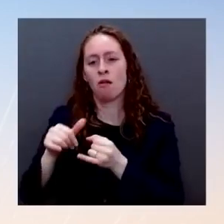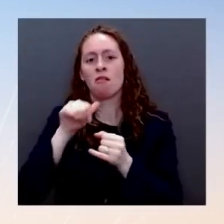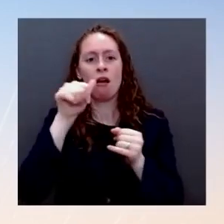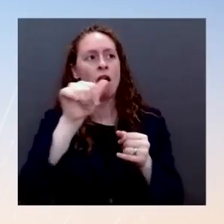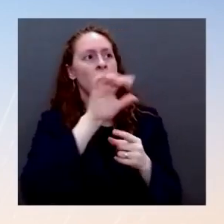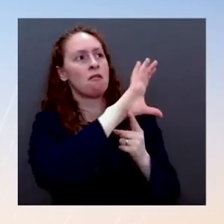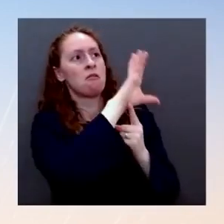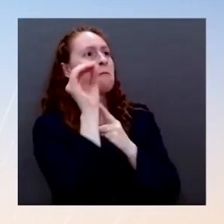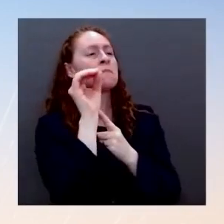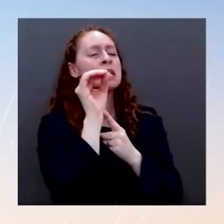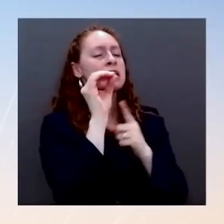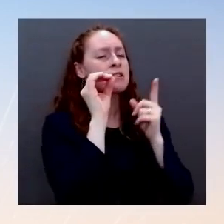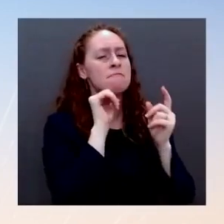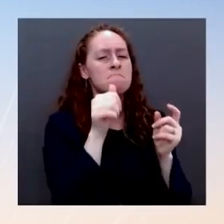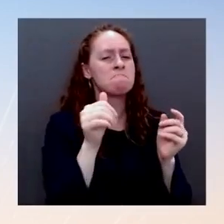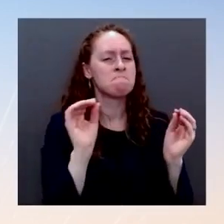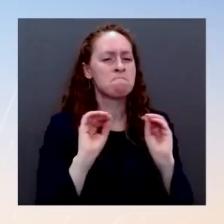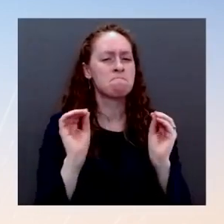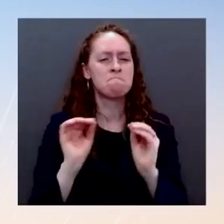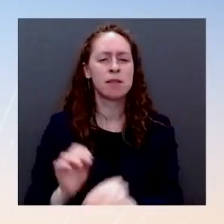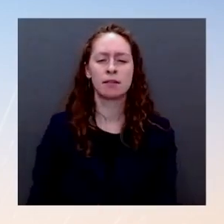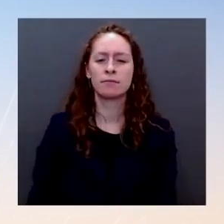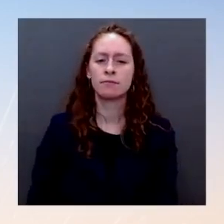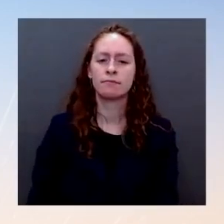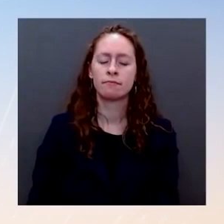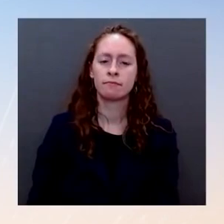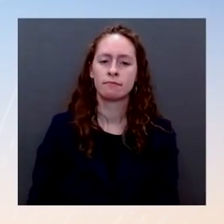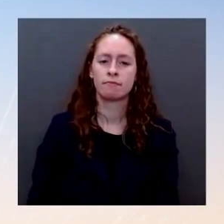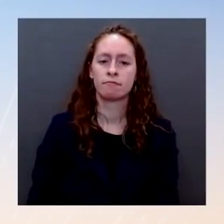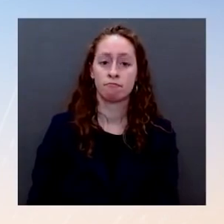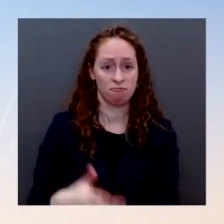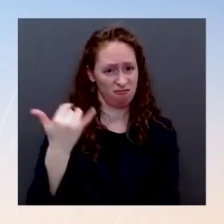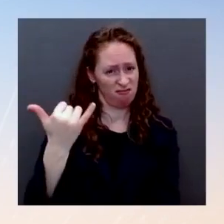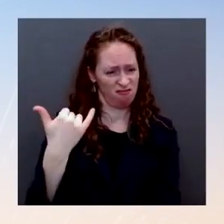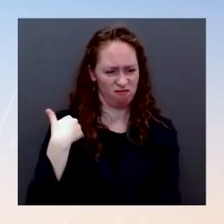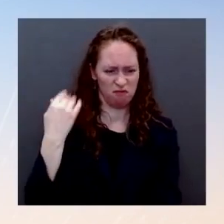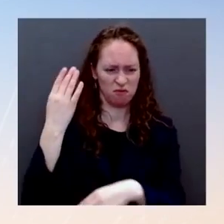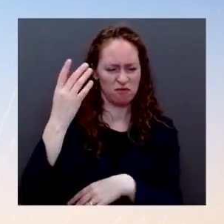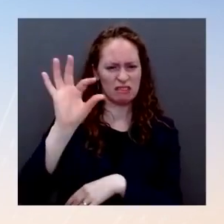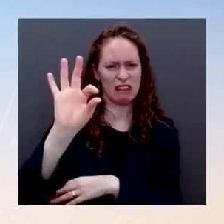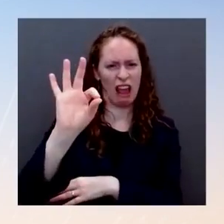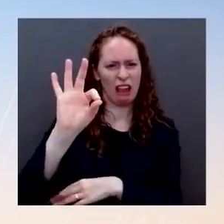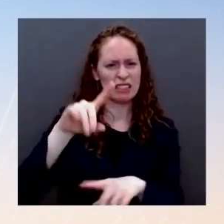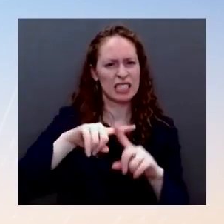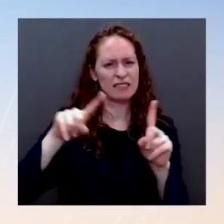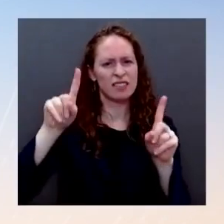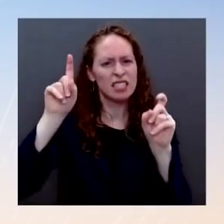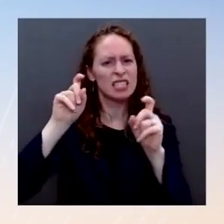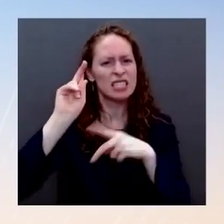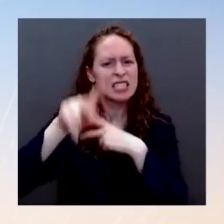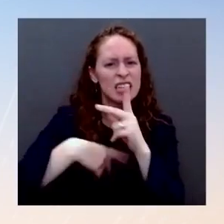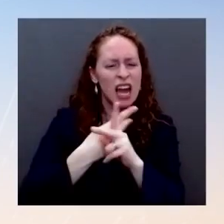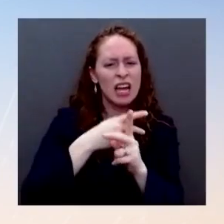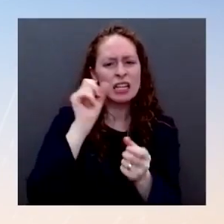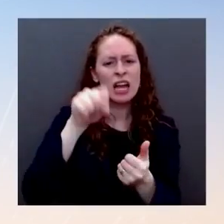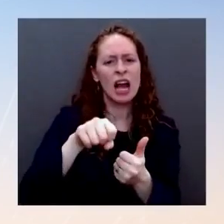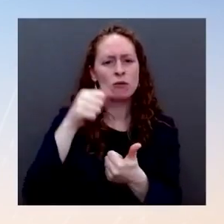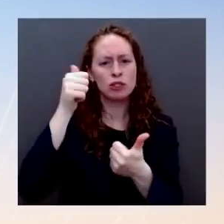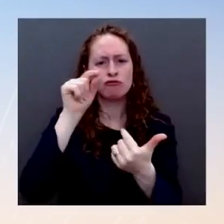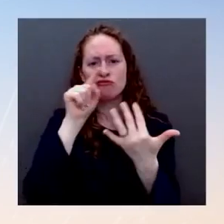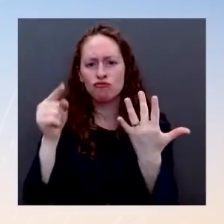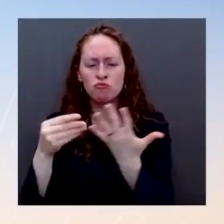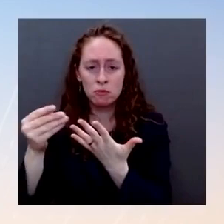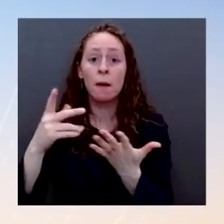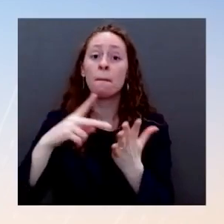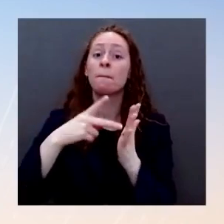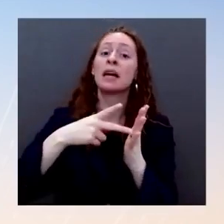that different companies and different school districts and others can have direct contact with. So there's a range of ways to get access to